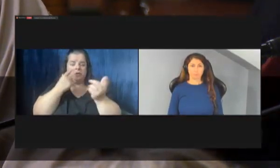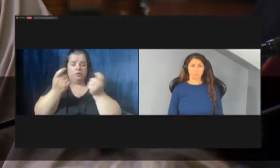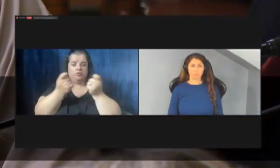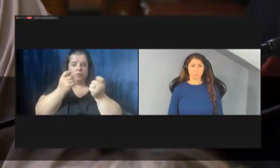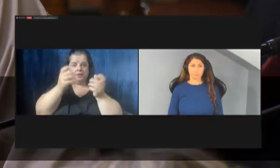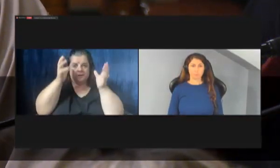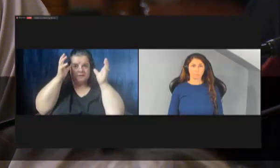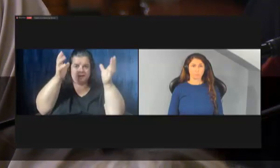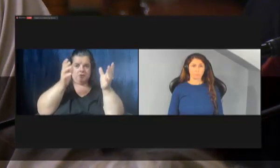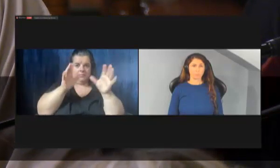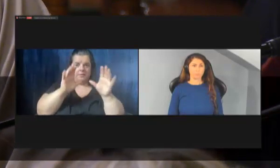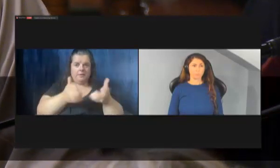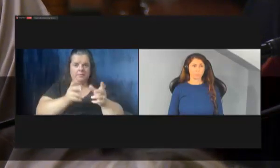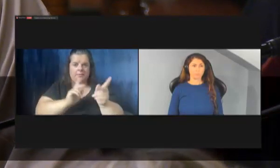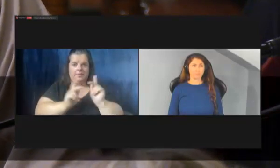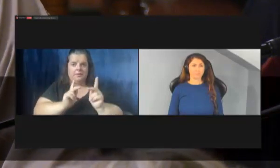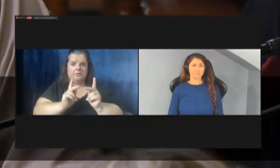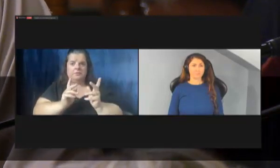within the state.